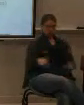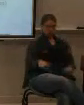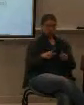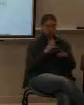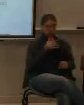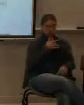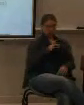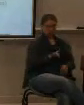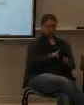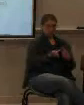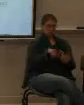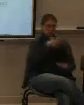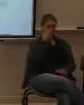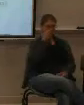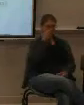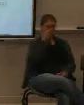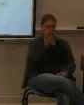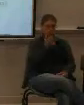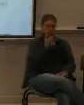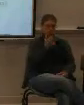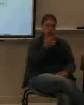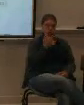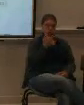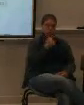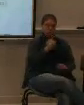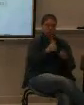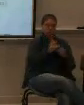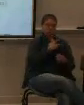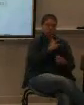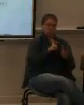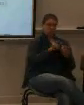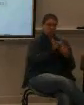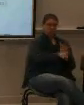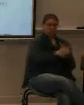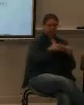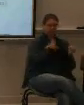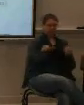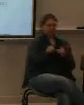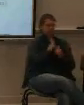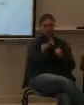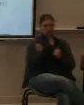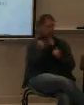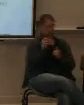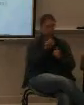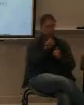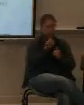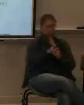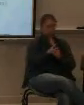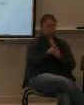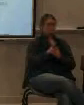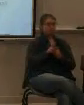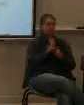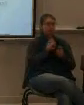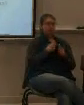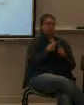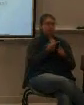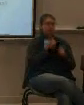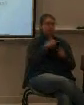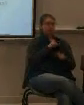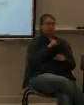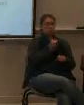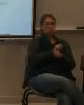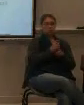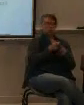that particular odor. It's about one of the, we're more sensitive to that than almost any other odor. And then we're working